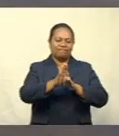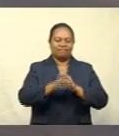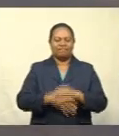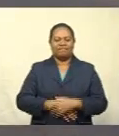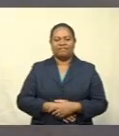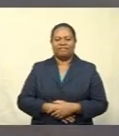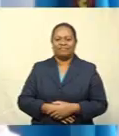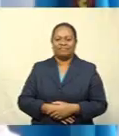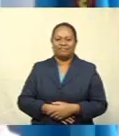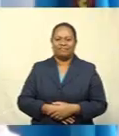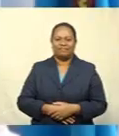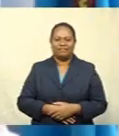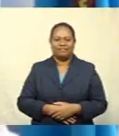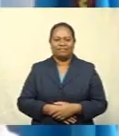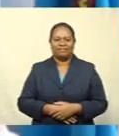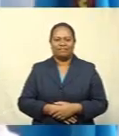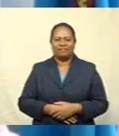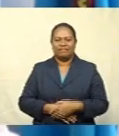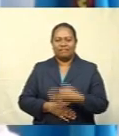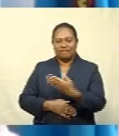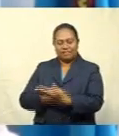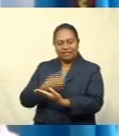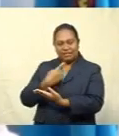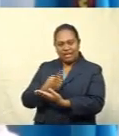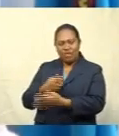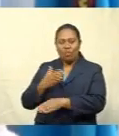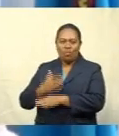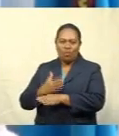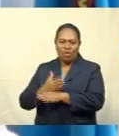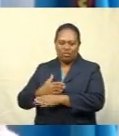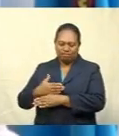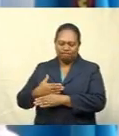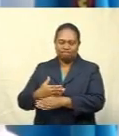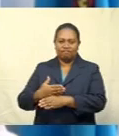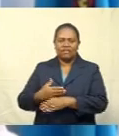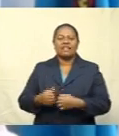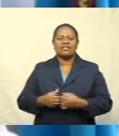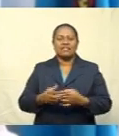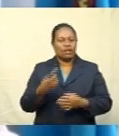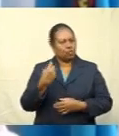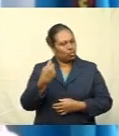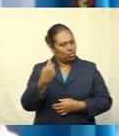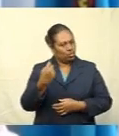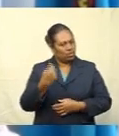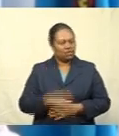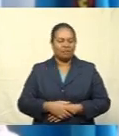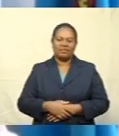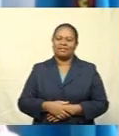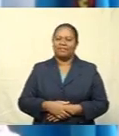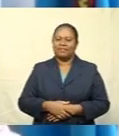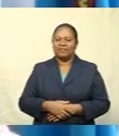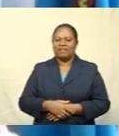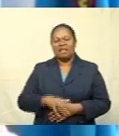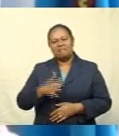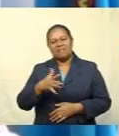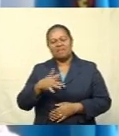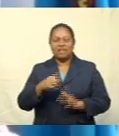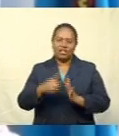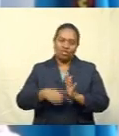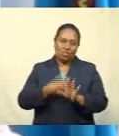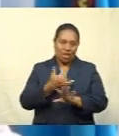space. The work should begin soon, and it should be completed at least by July of this